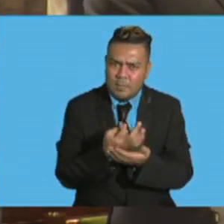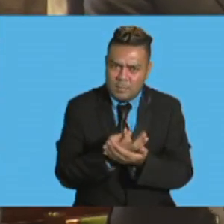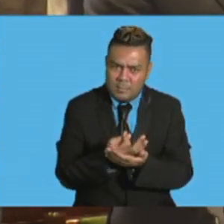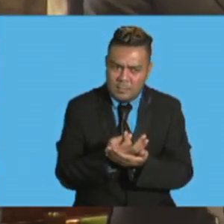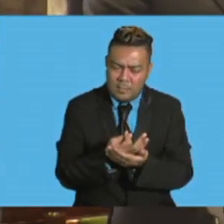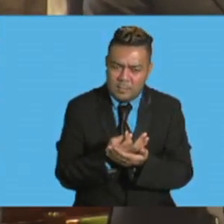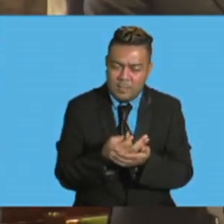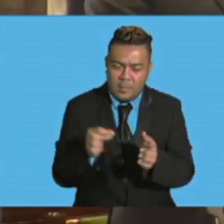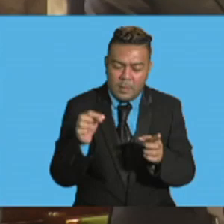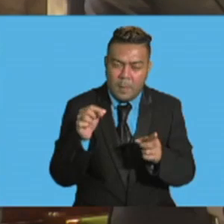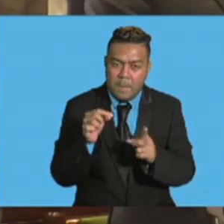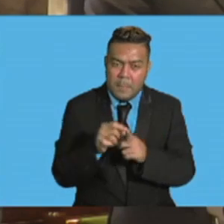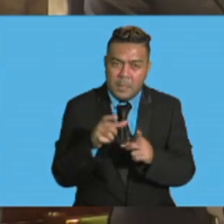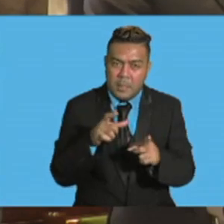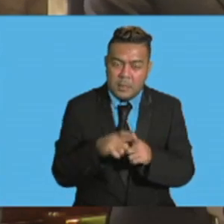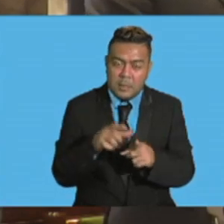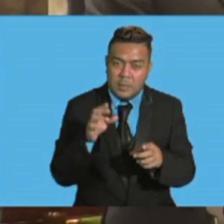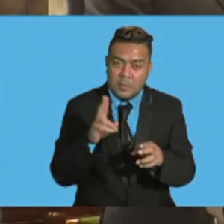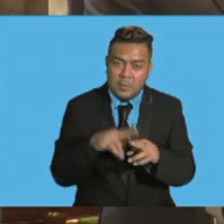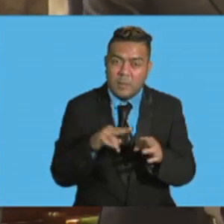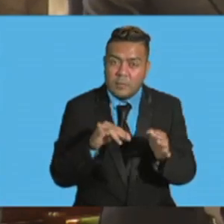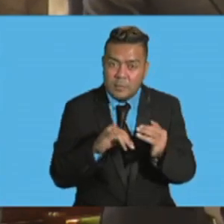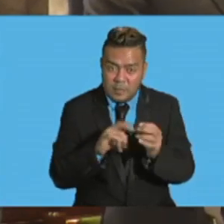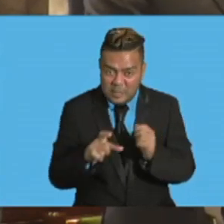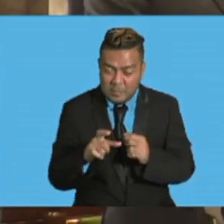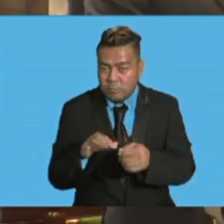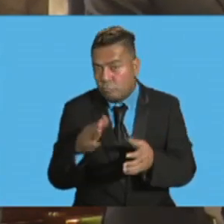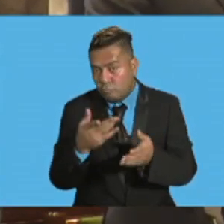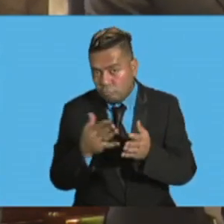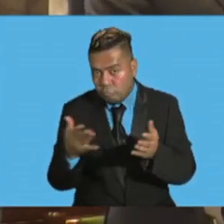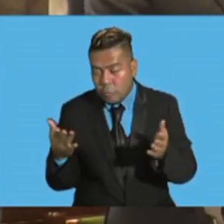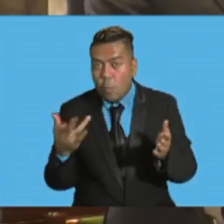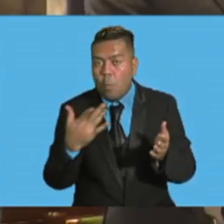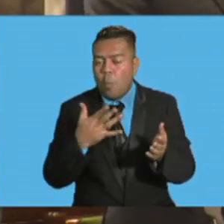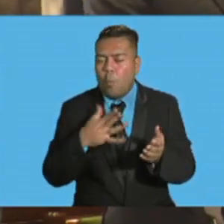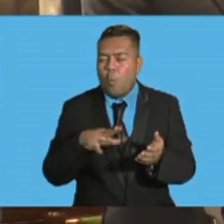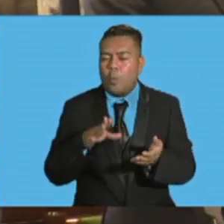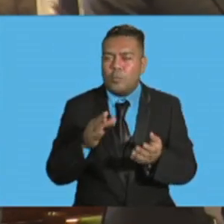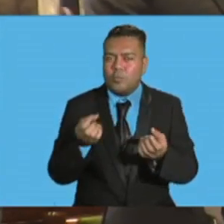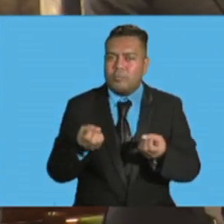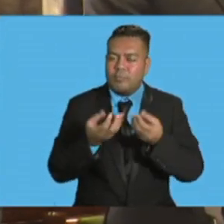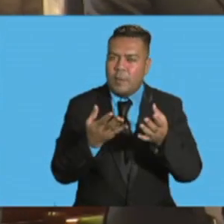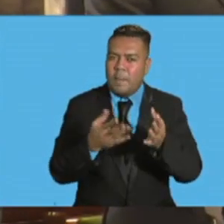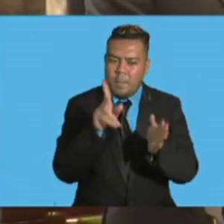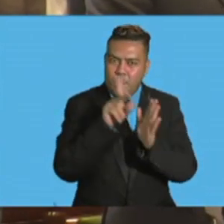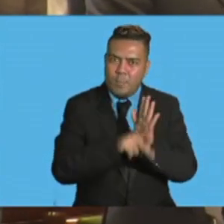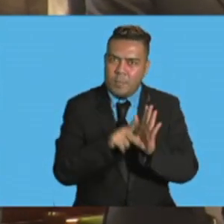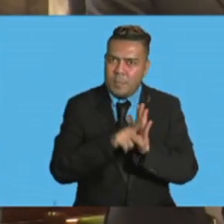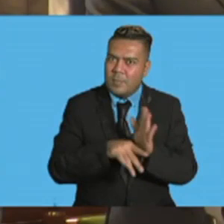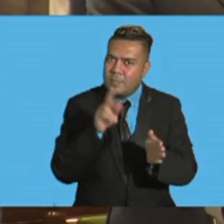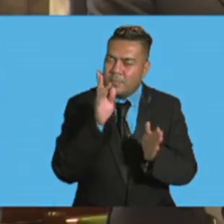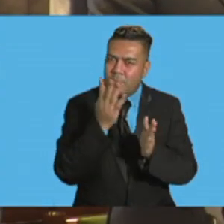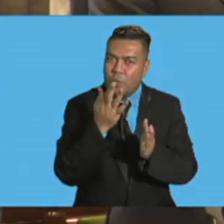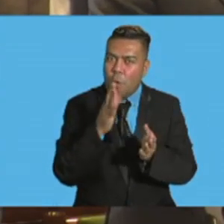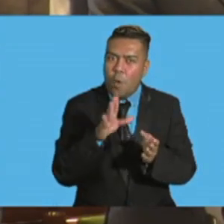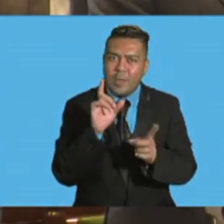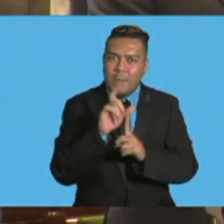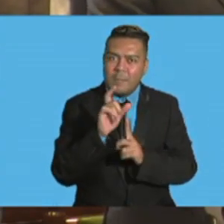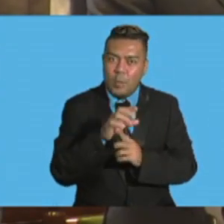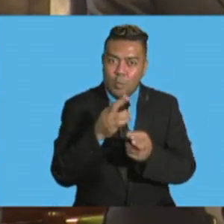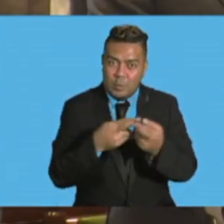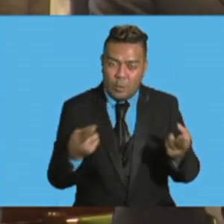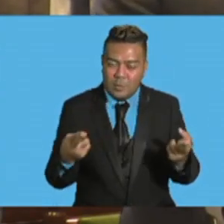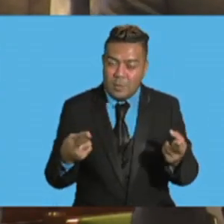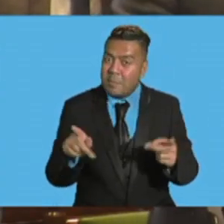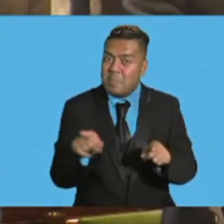The PDMC governors reiterated the need for ADB to offer what we call differential pricing mechanisms for ordinary capital resources.